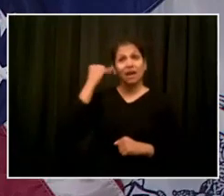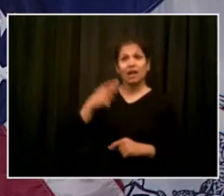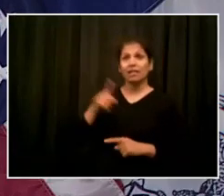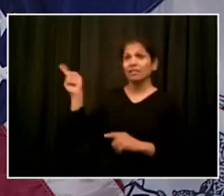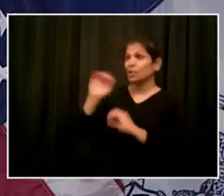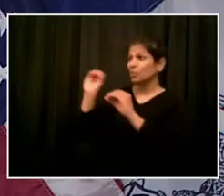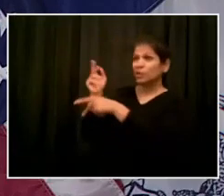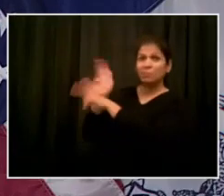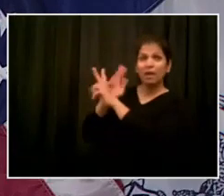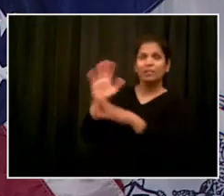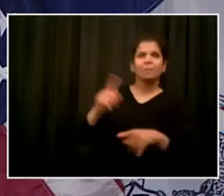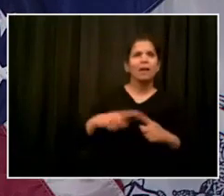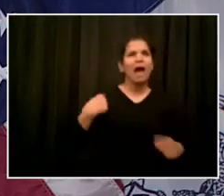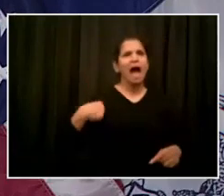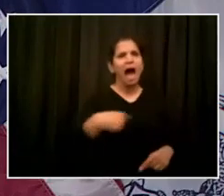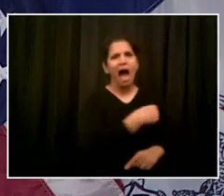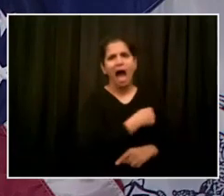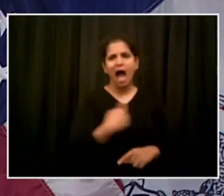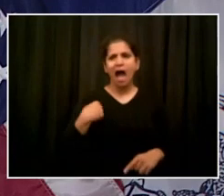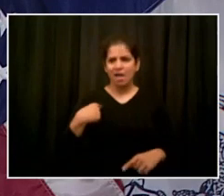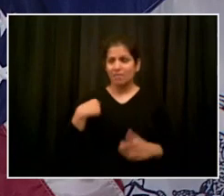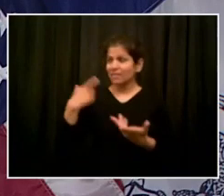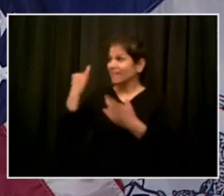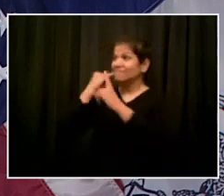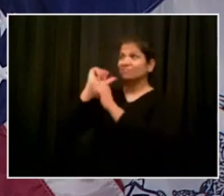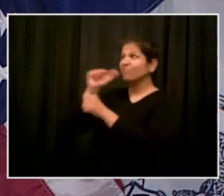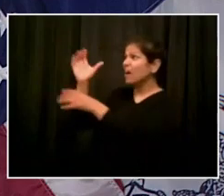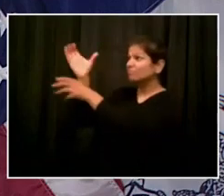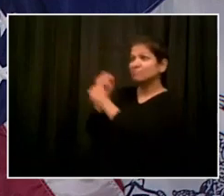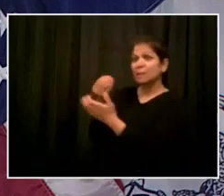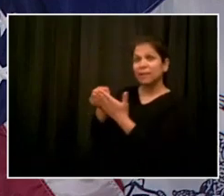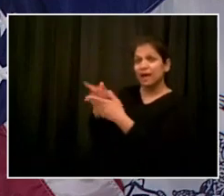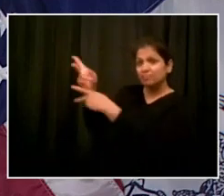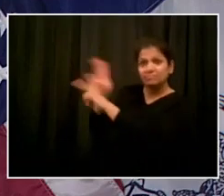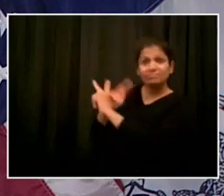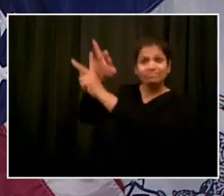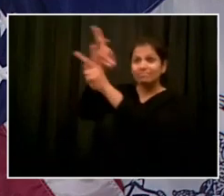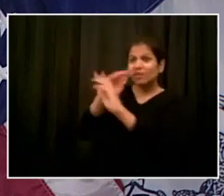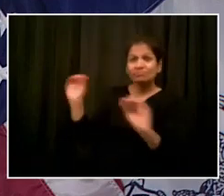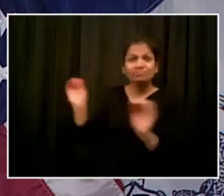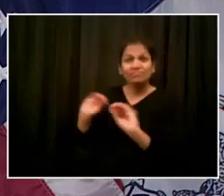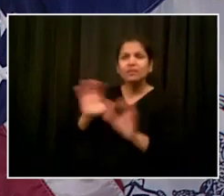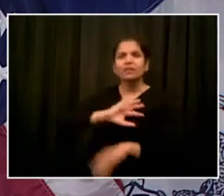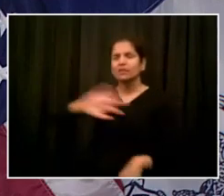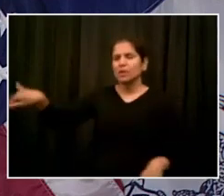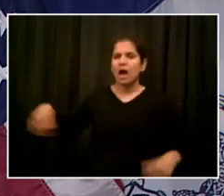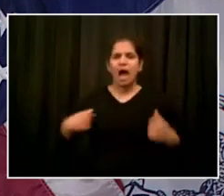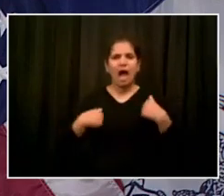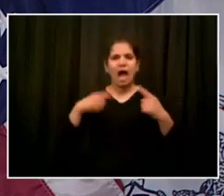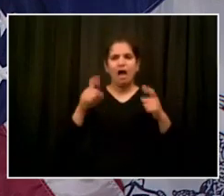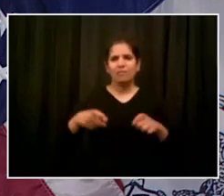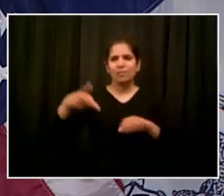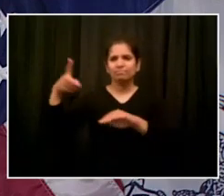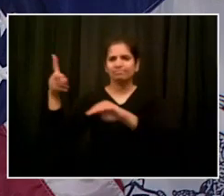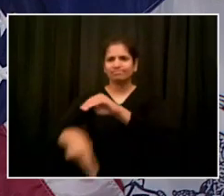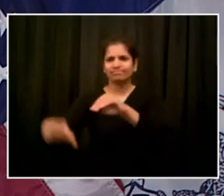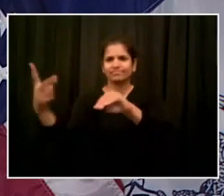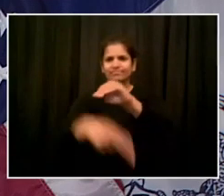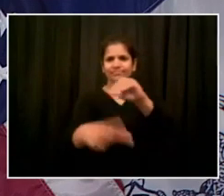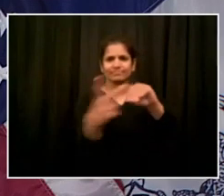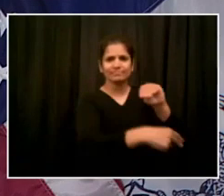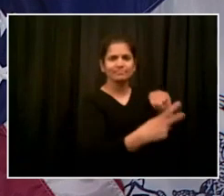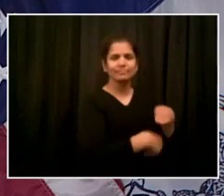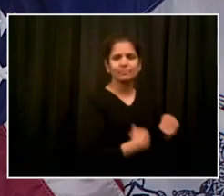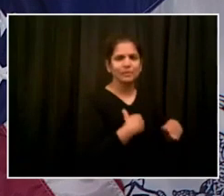fight in the here and now. So the money we do have has to be focused on the four things I've talked about consistently: